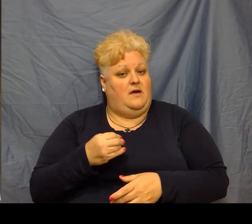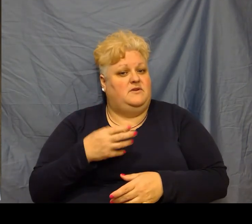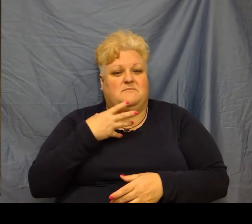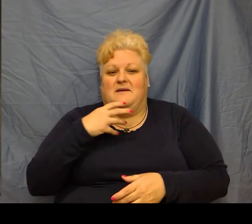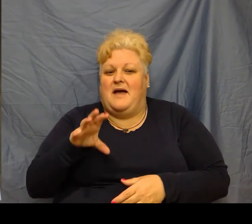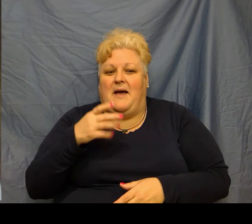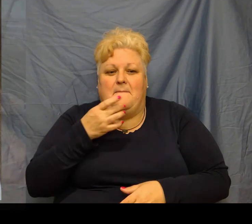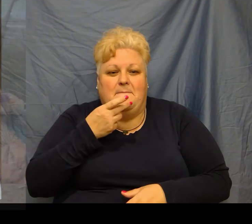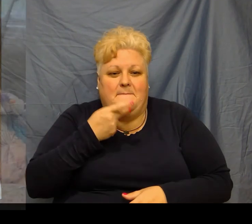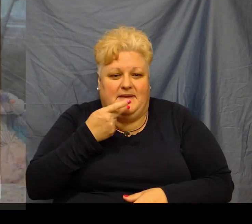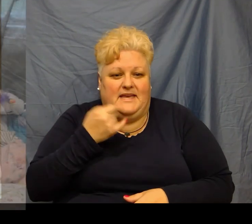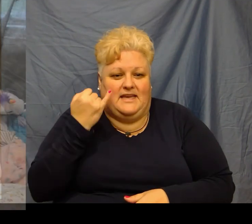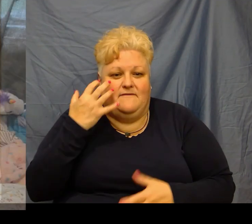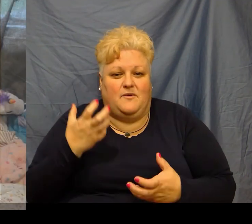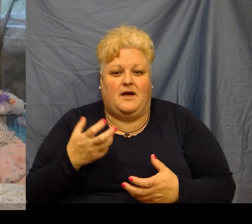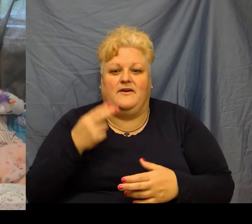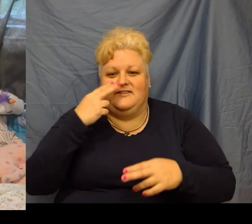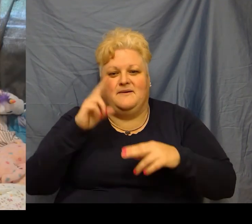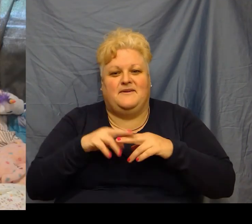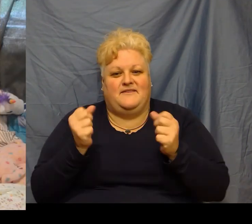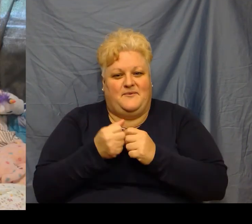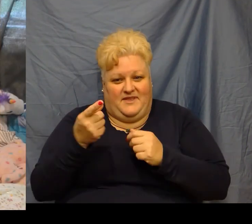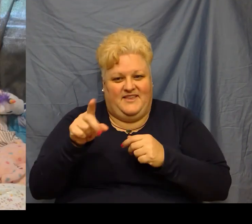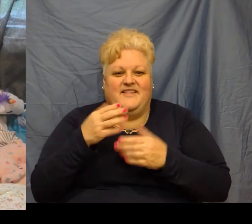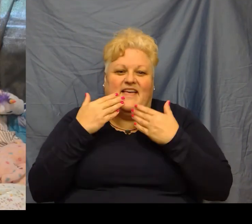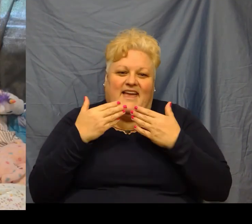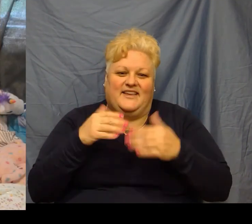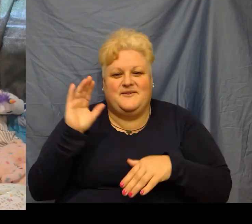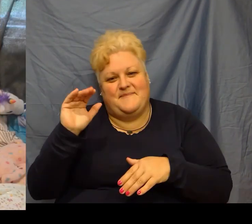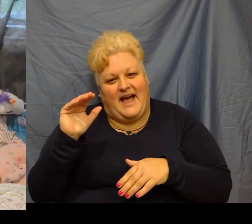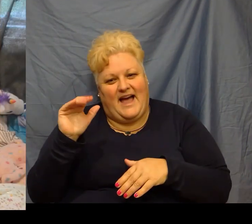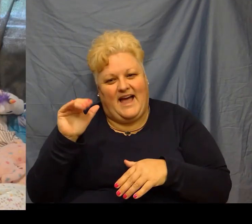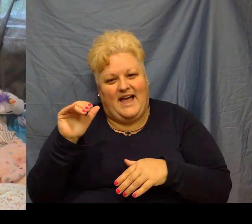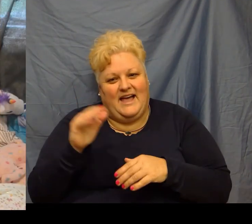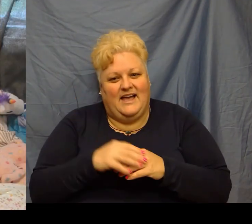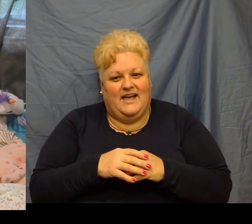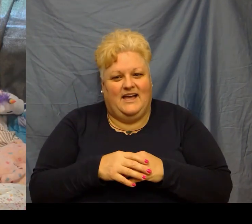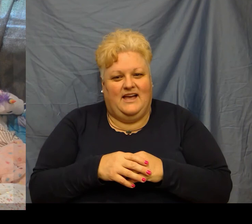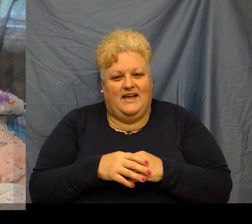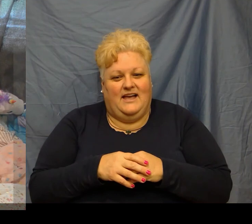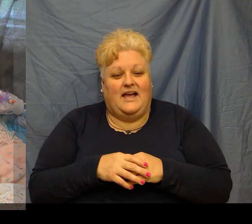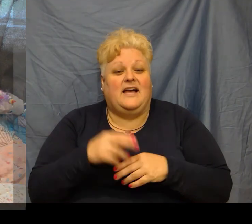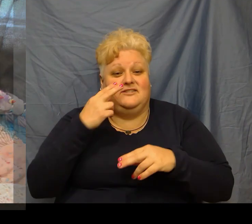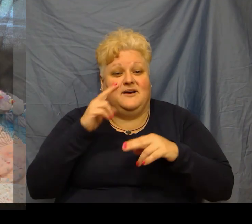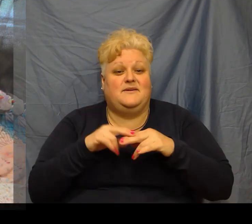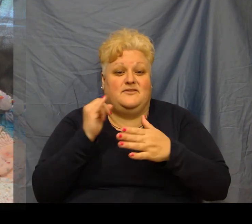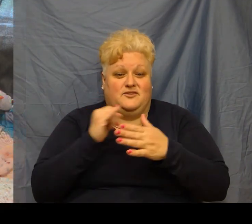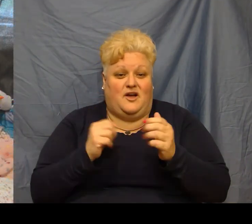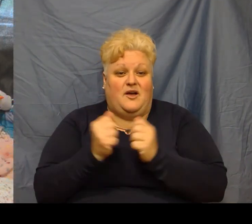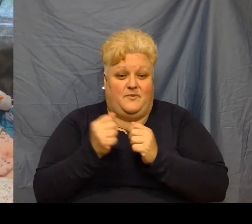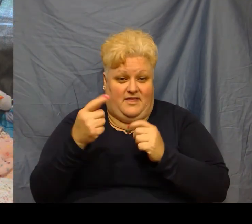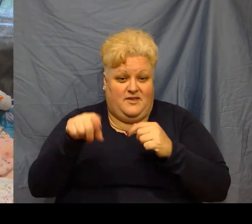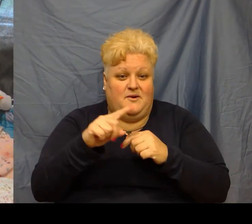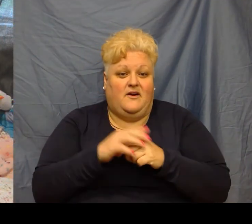hot pink or whatever you'd like. We had so much fun with you. Thank you. Bye. I had so much